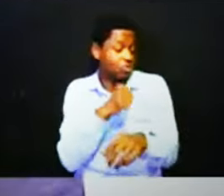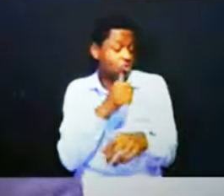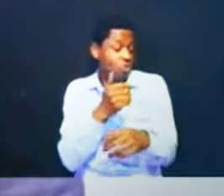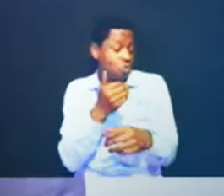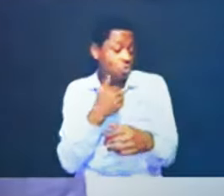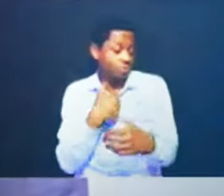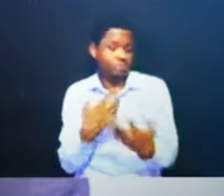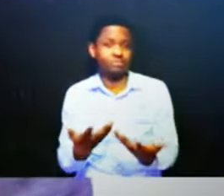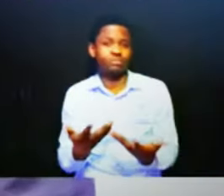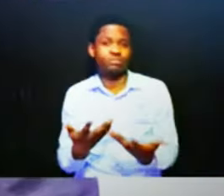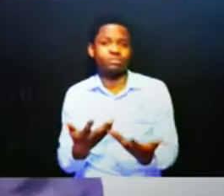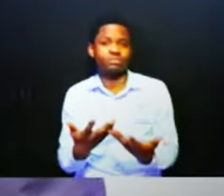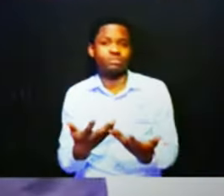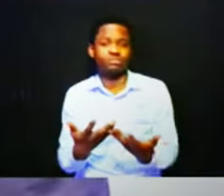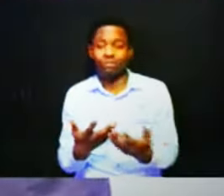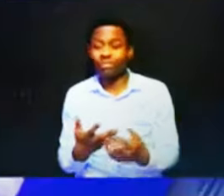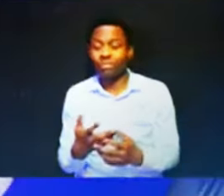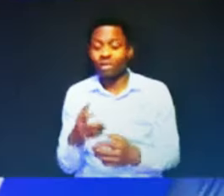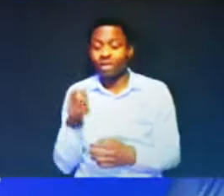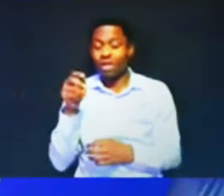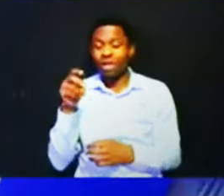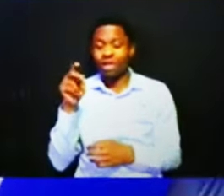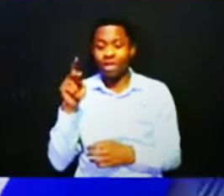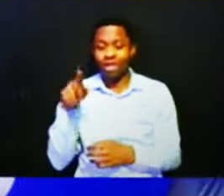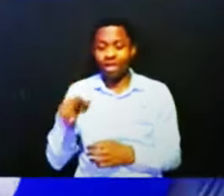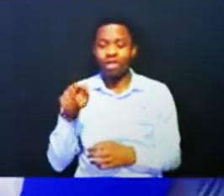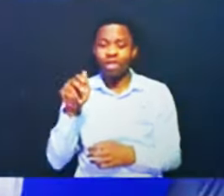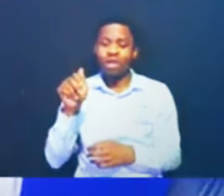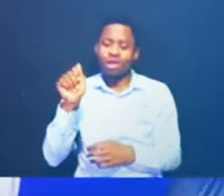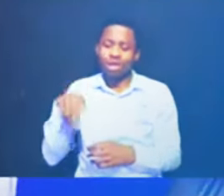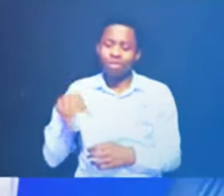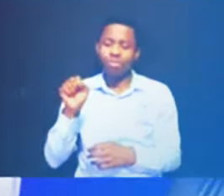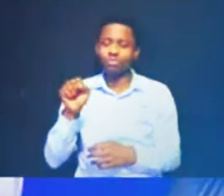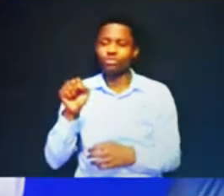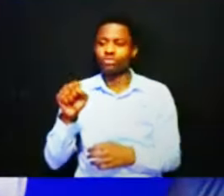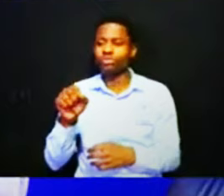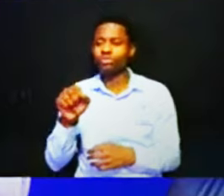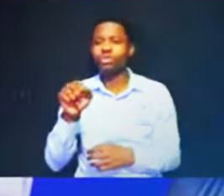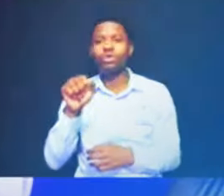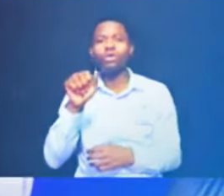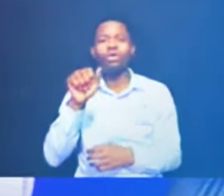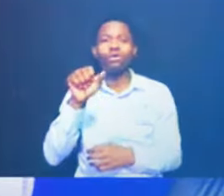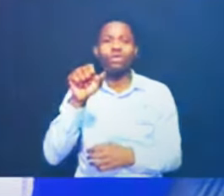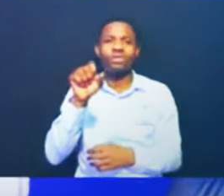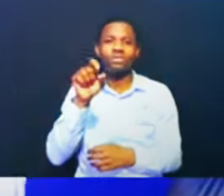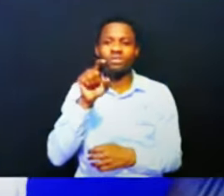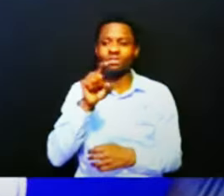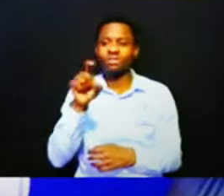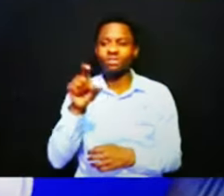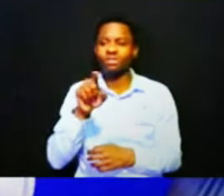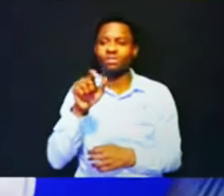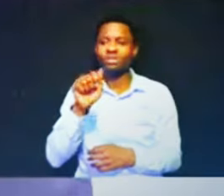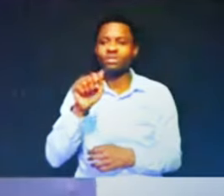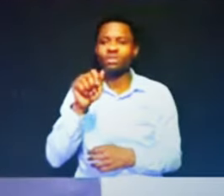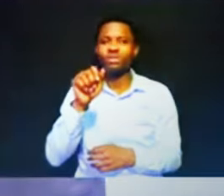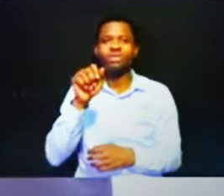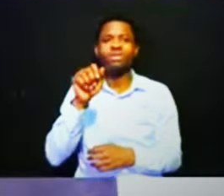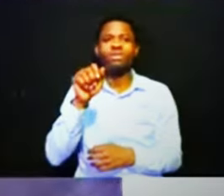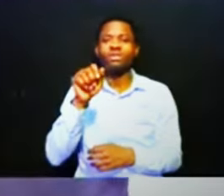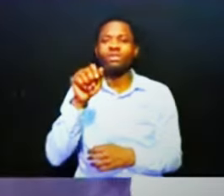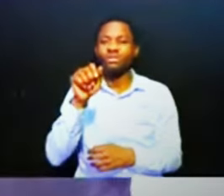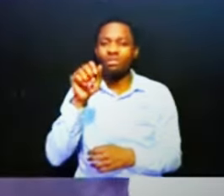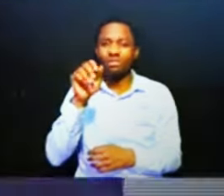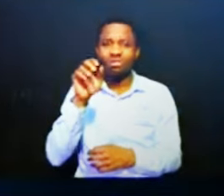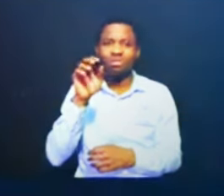Apostle Osman Zabri once said, and I quote, he said that there are some